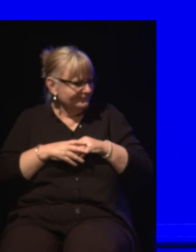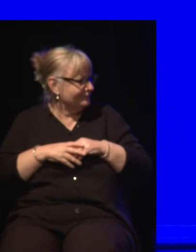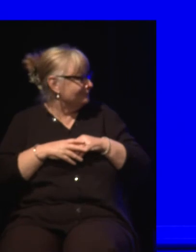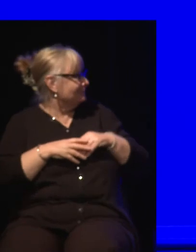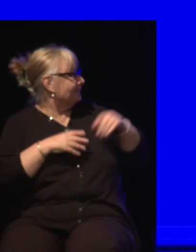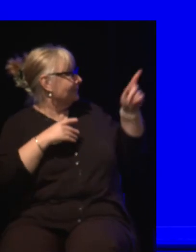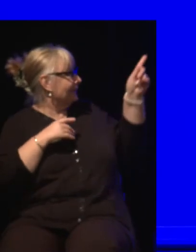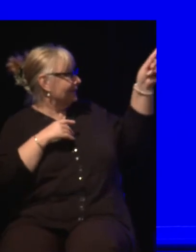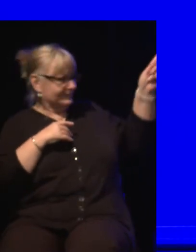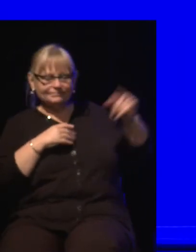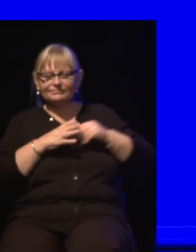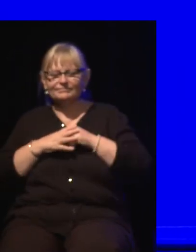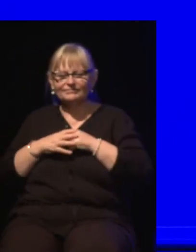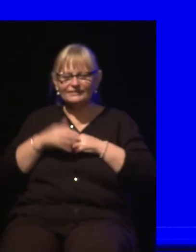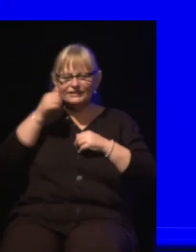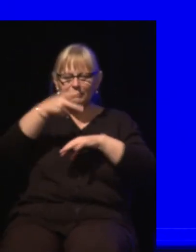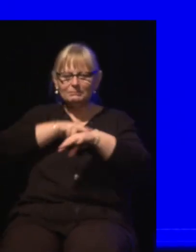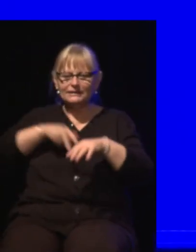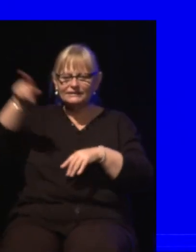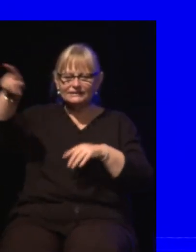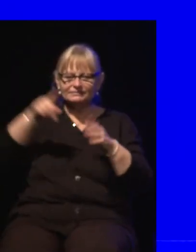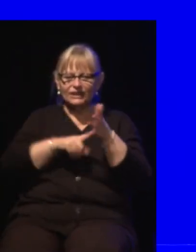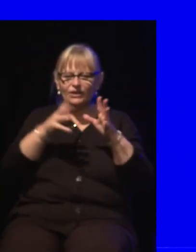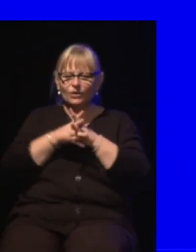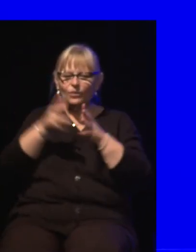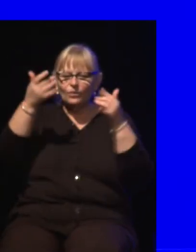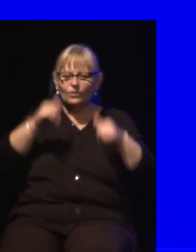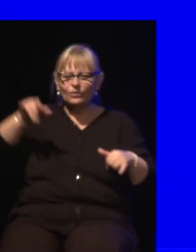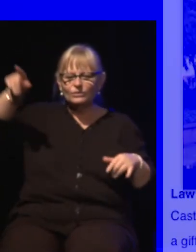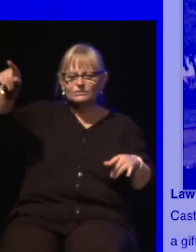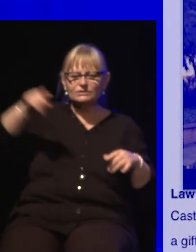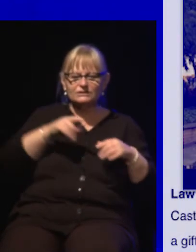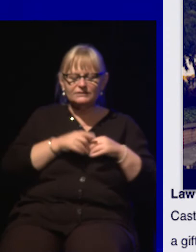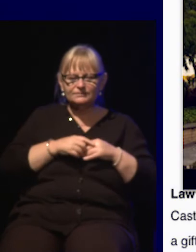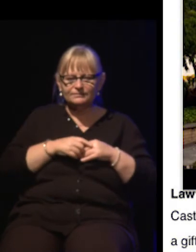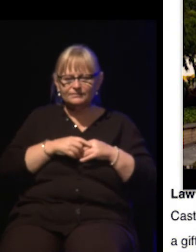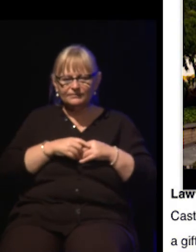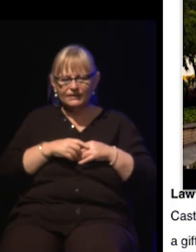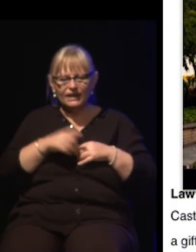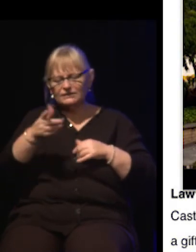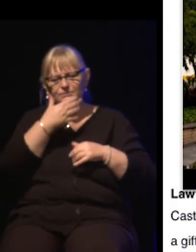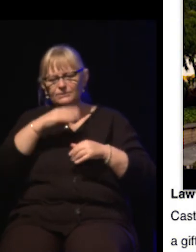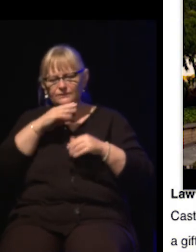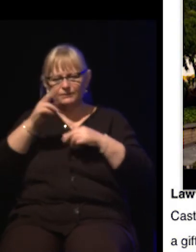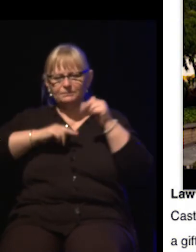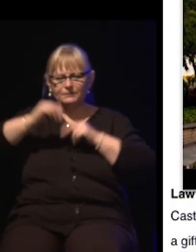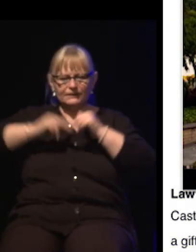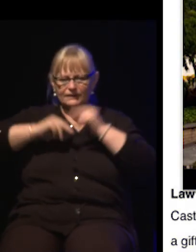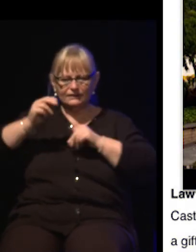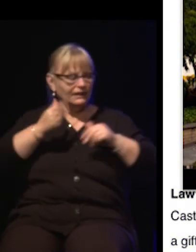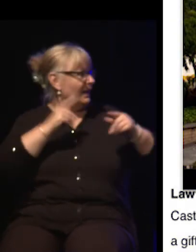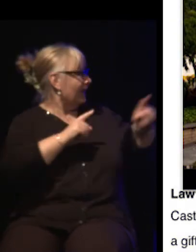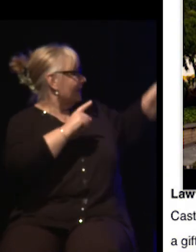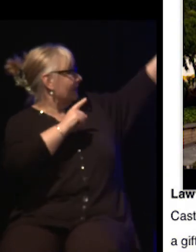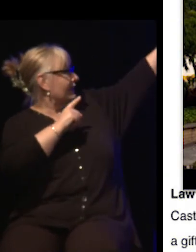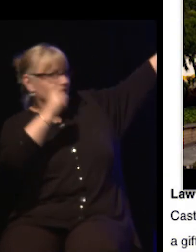Look at this one here. You probably all recognize this, the law courts of ACT. Yunkin Freeman. I love this building. I love the sculpture in front of it,